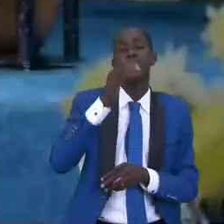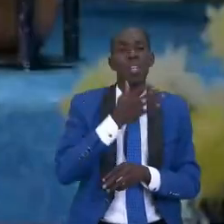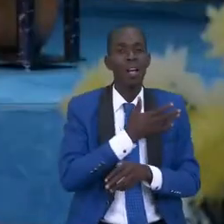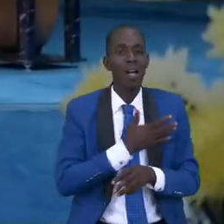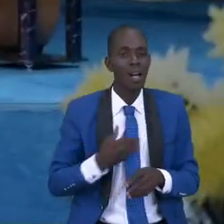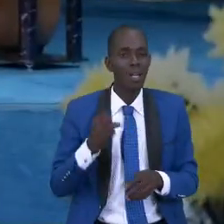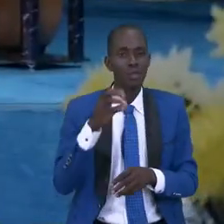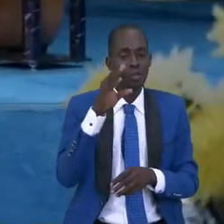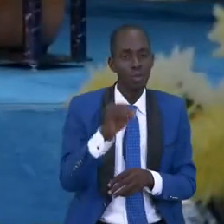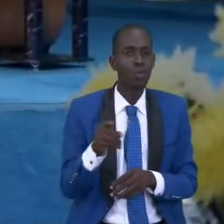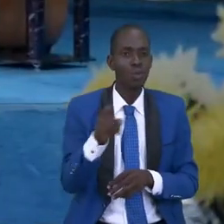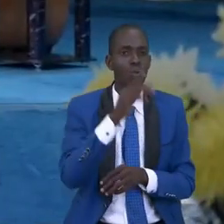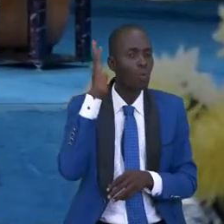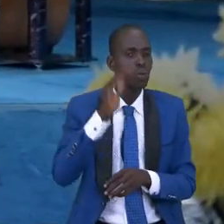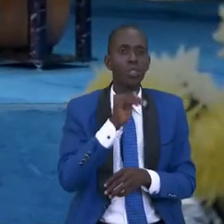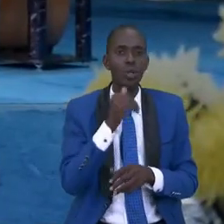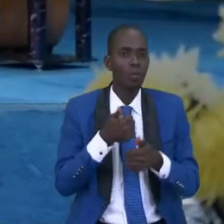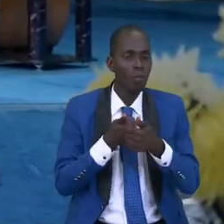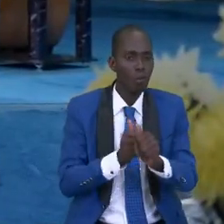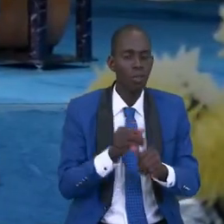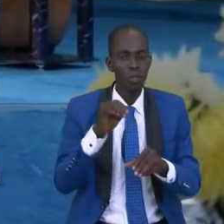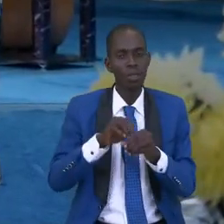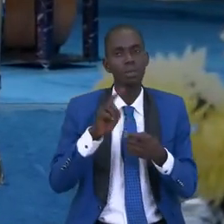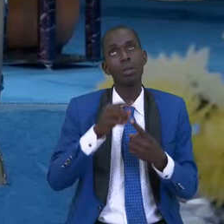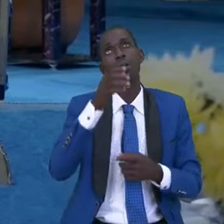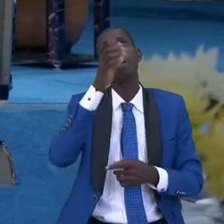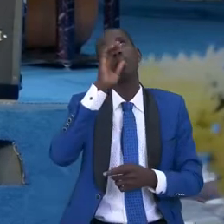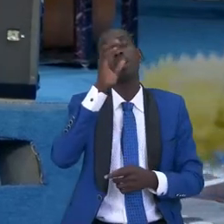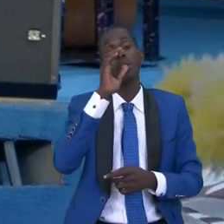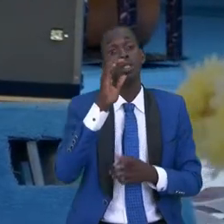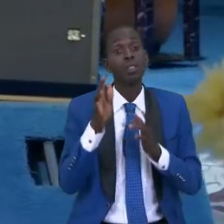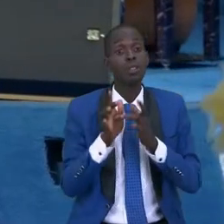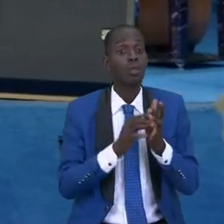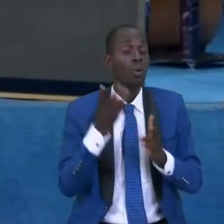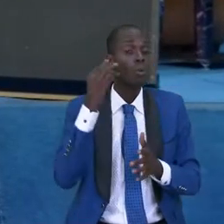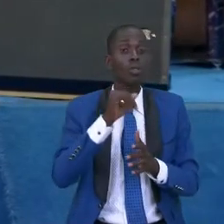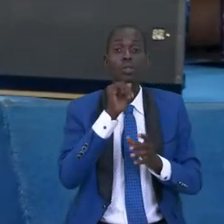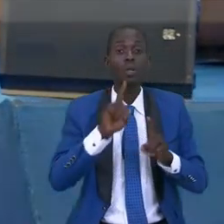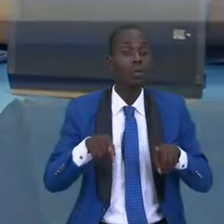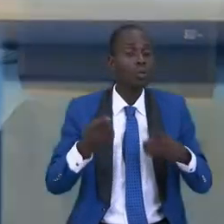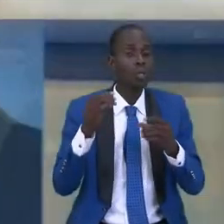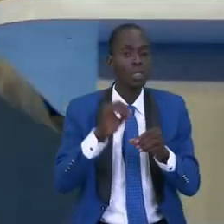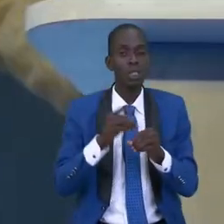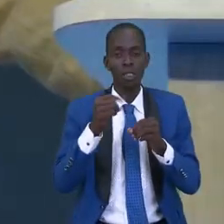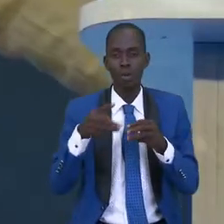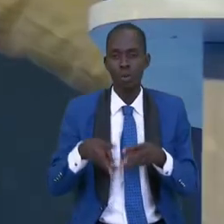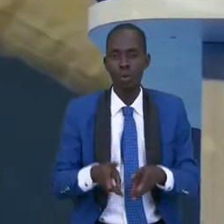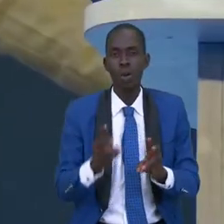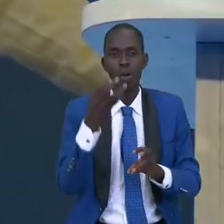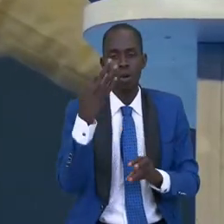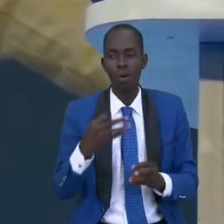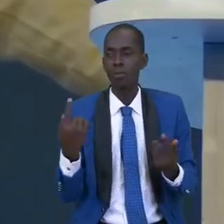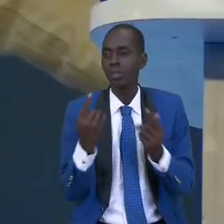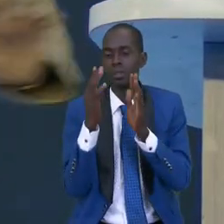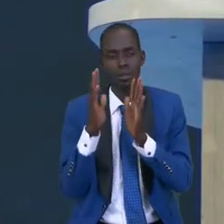he'll not follow into drunkenness. Jesus was not going in the way of